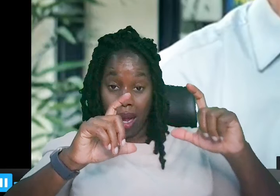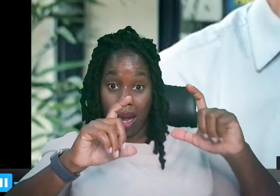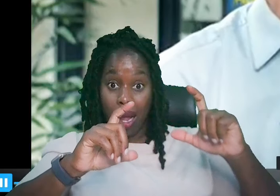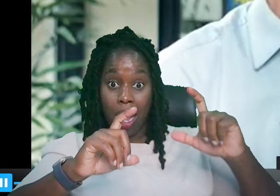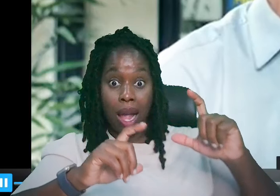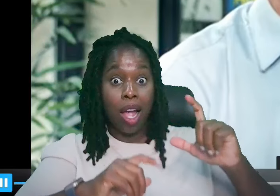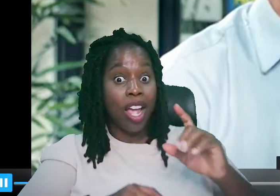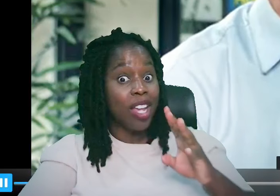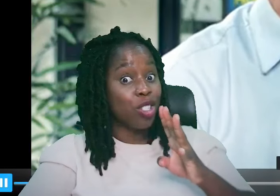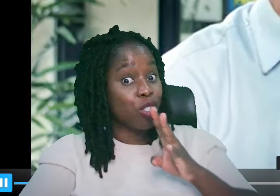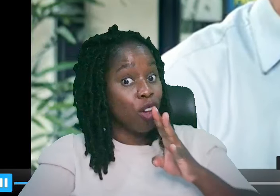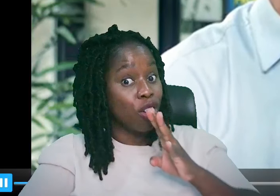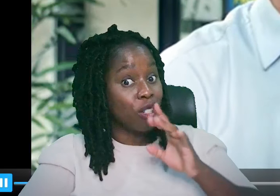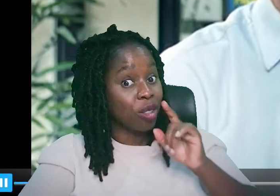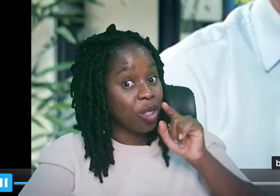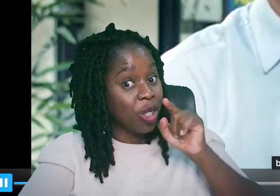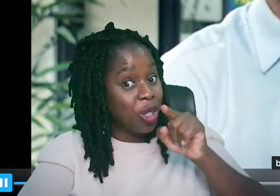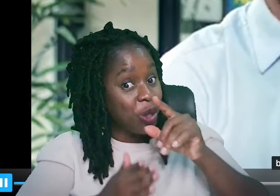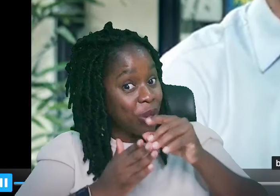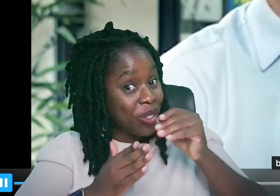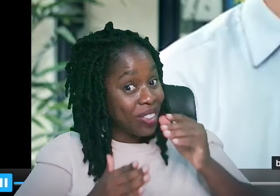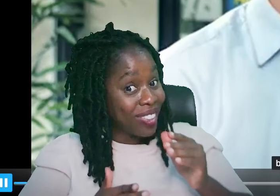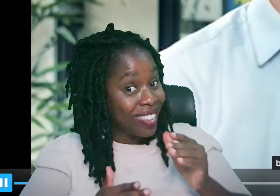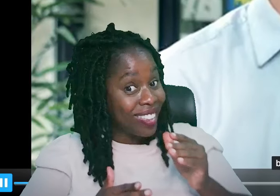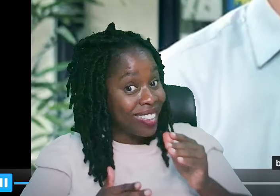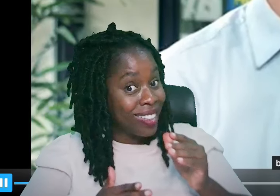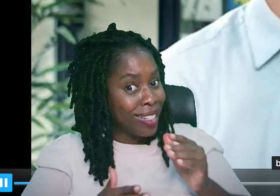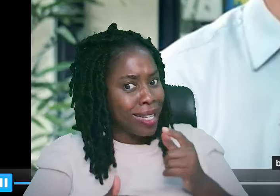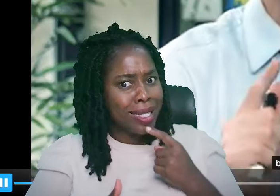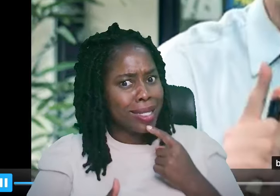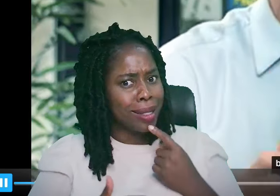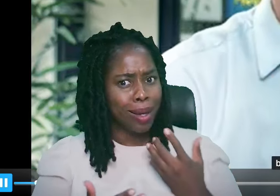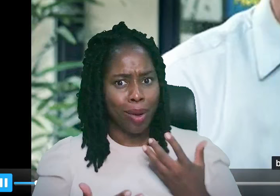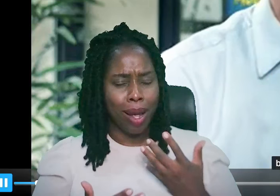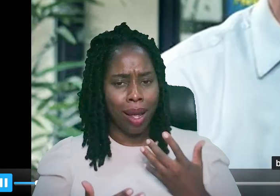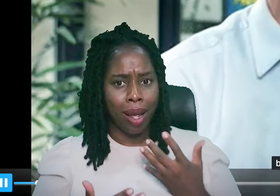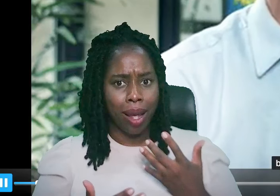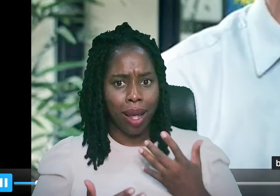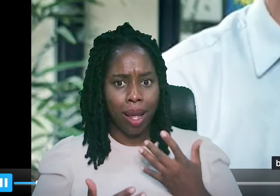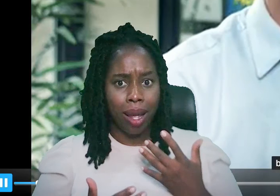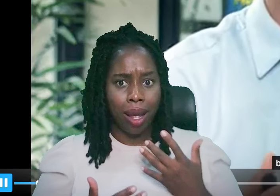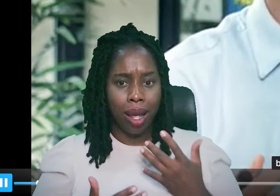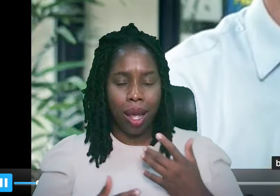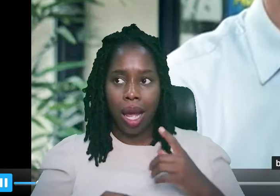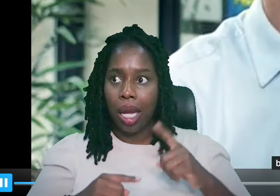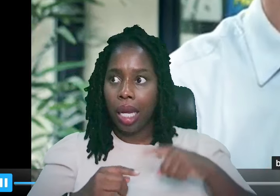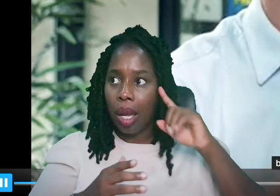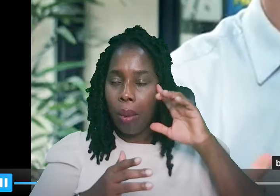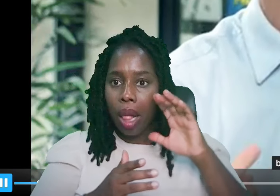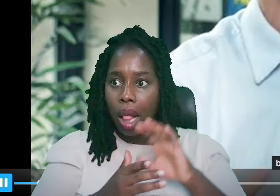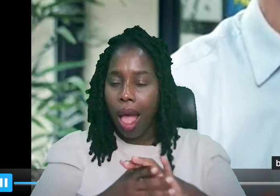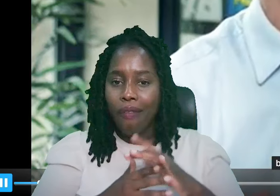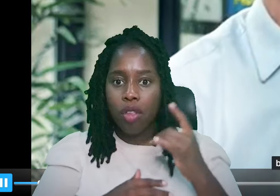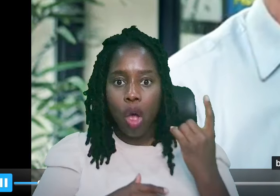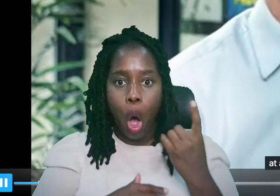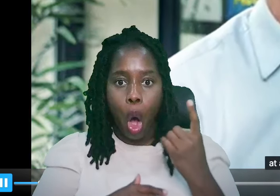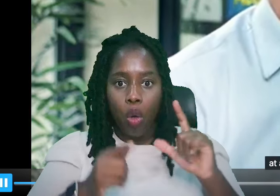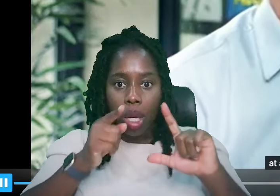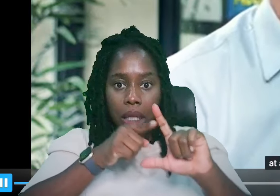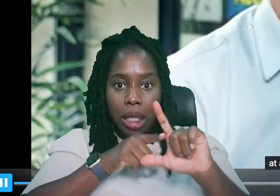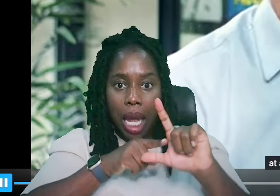is talking to you, students. And what it's saying is, can you believe it? But there are always